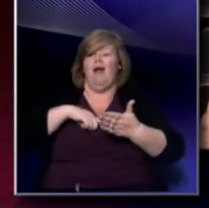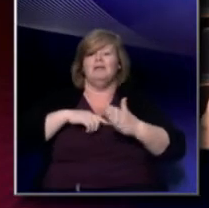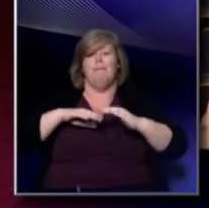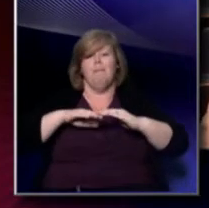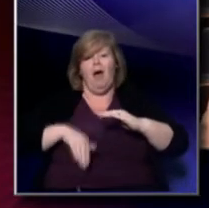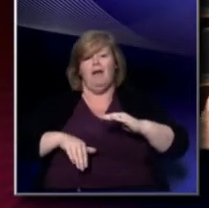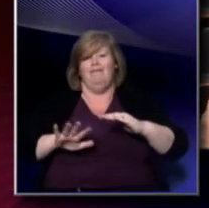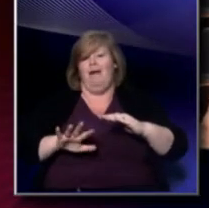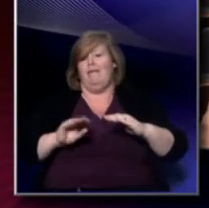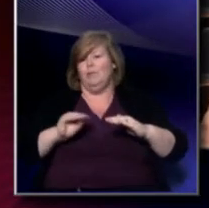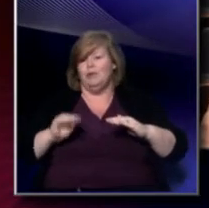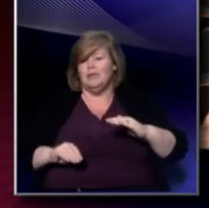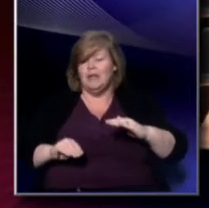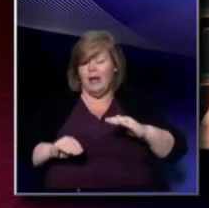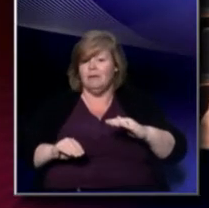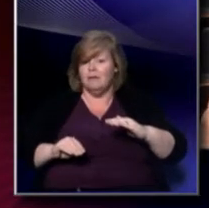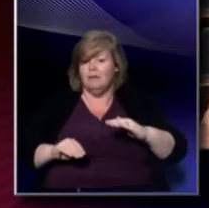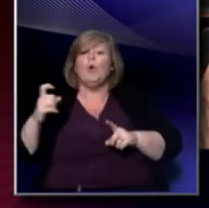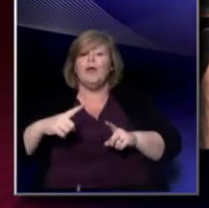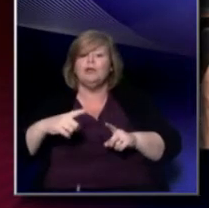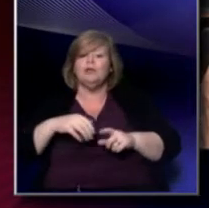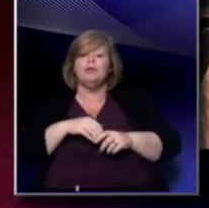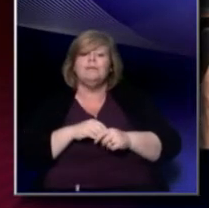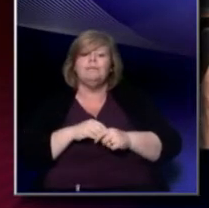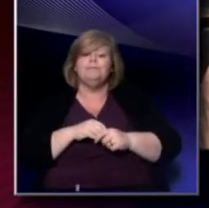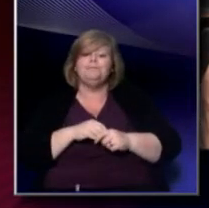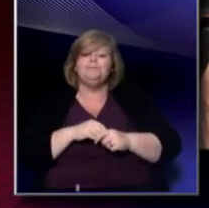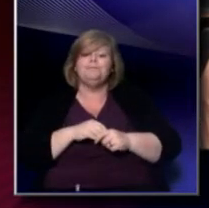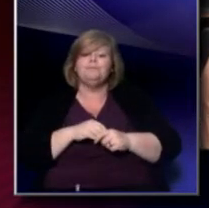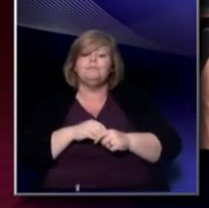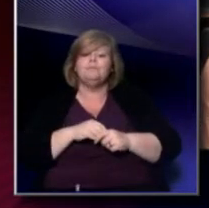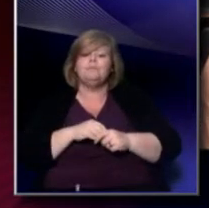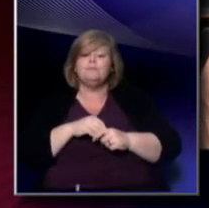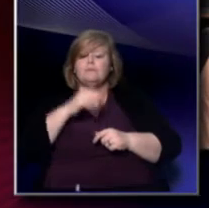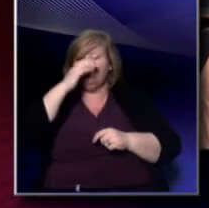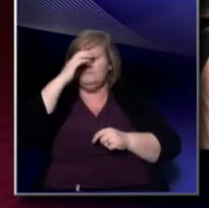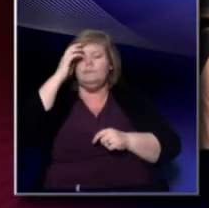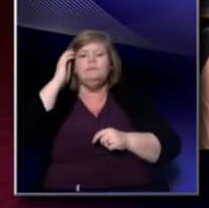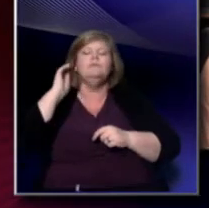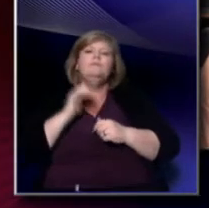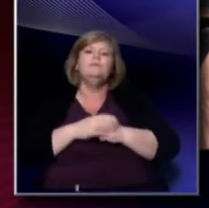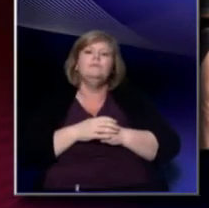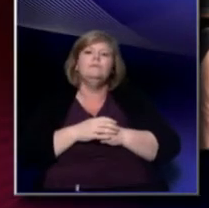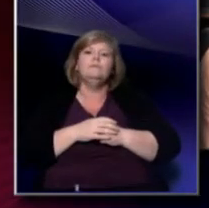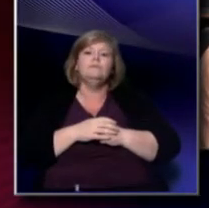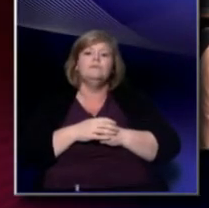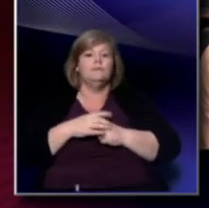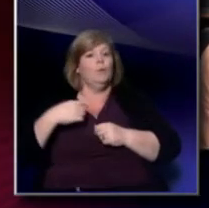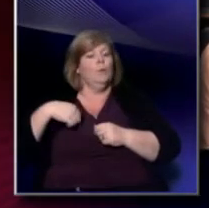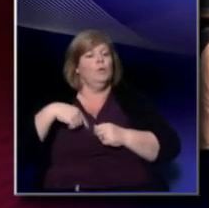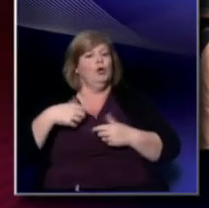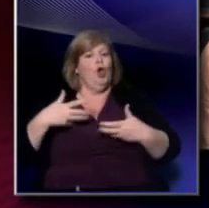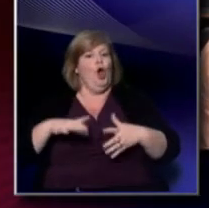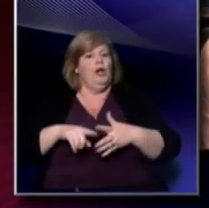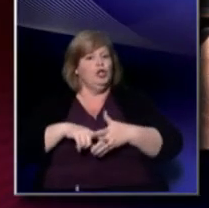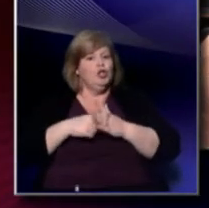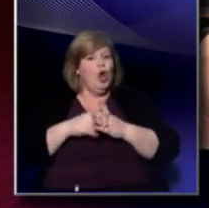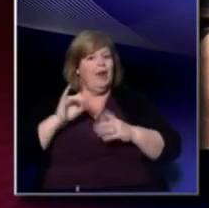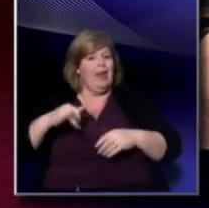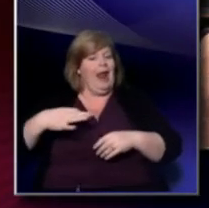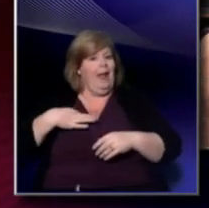that take federal title dollars. Okay. So have we already started the application process